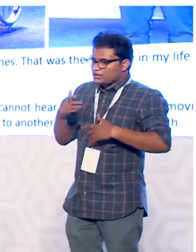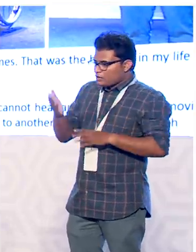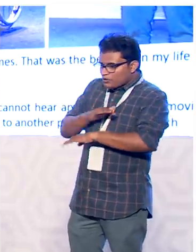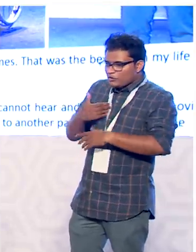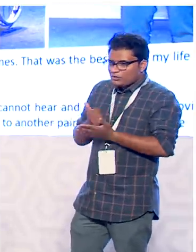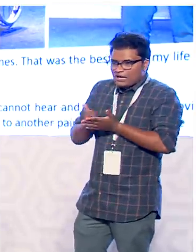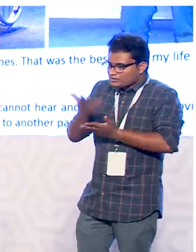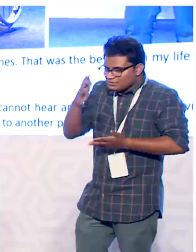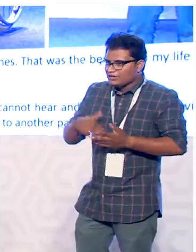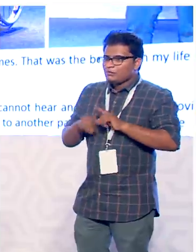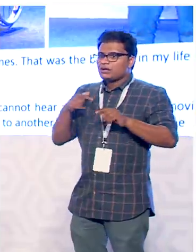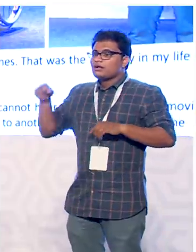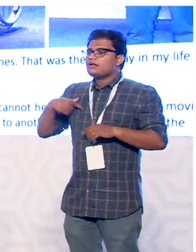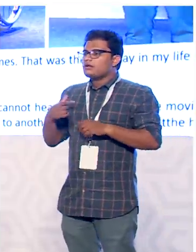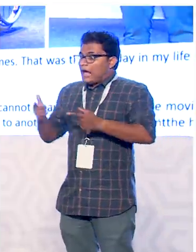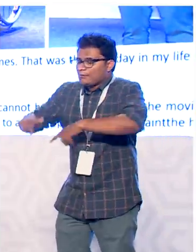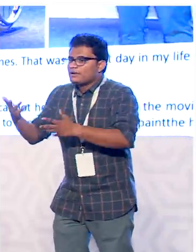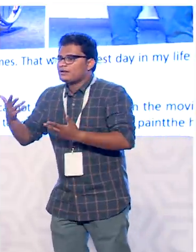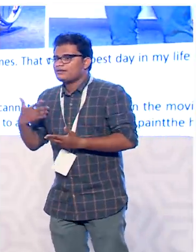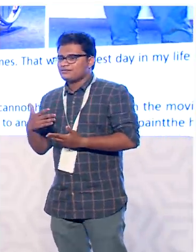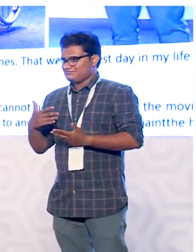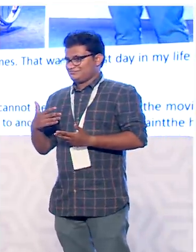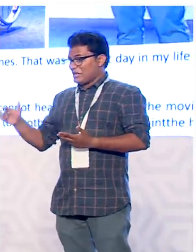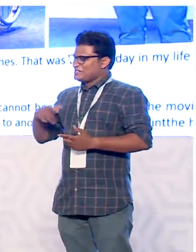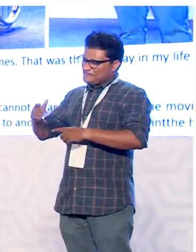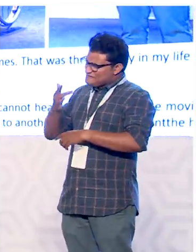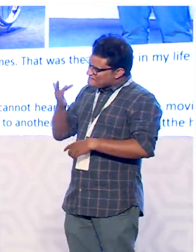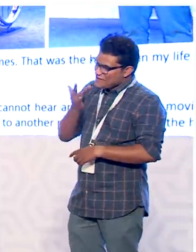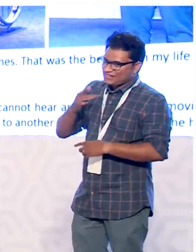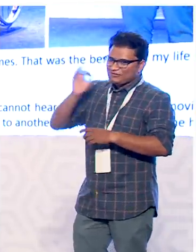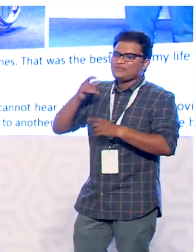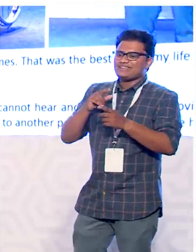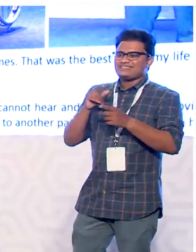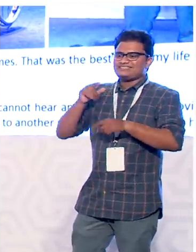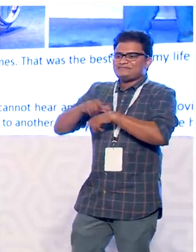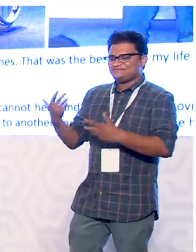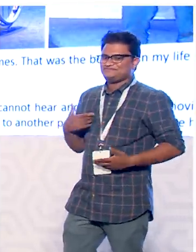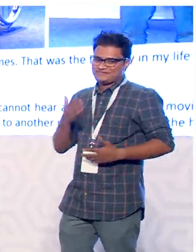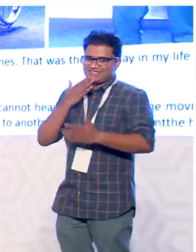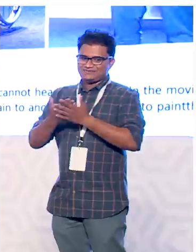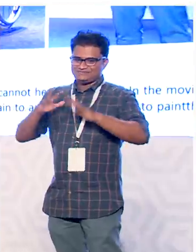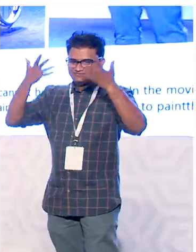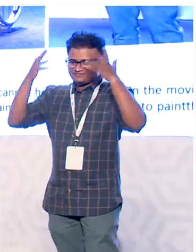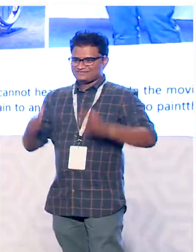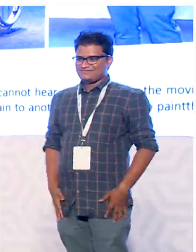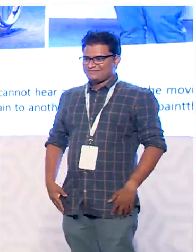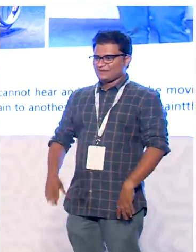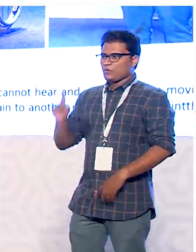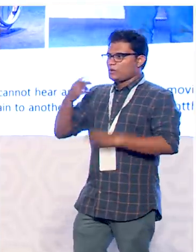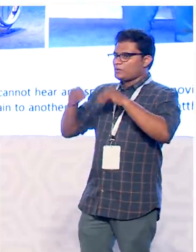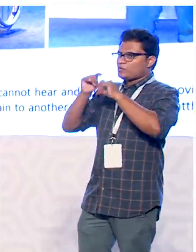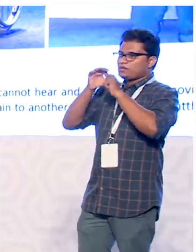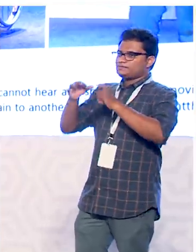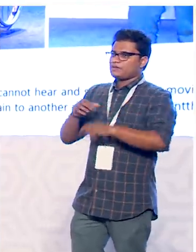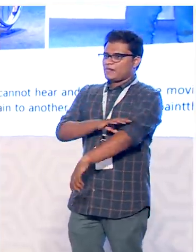do something different, but it happened. So that's my favorite scene. Thank you, ma'am. Thank you. One more question. Anybody who